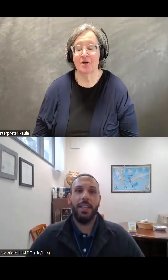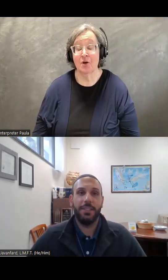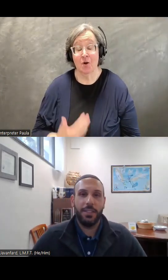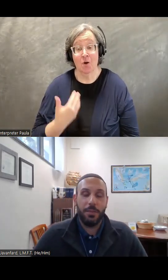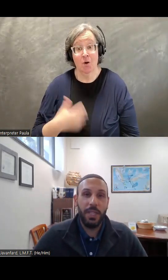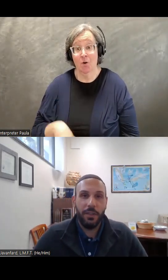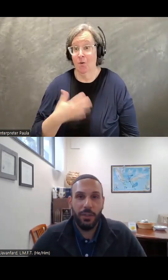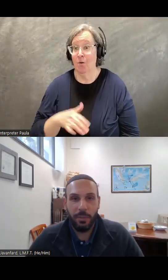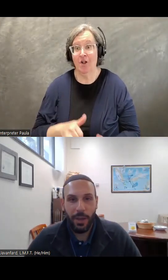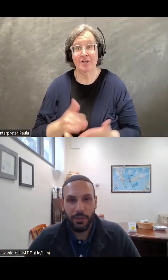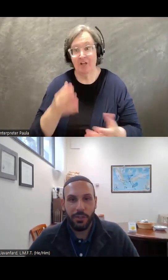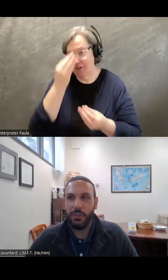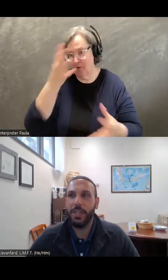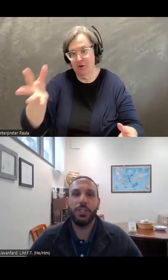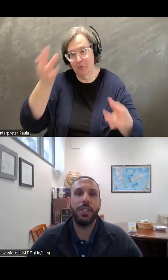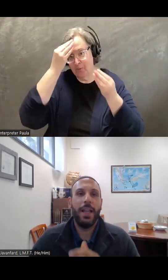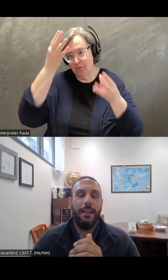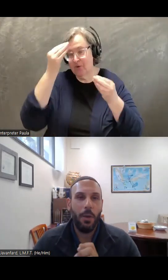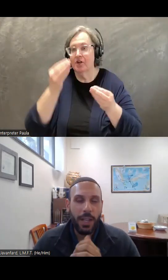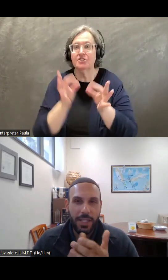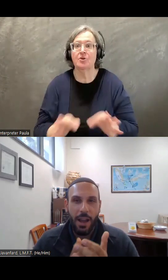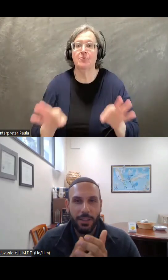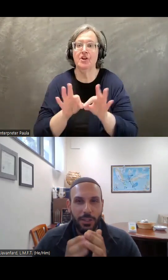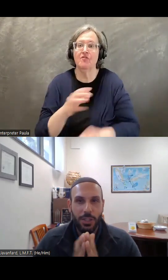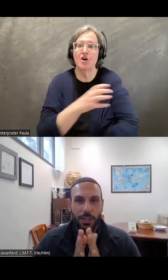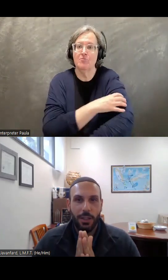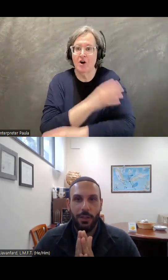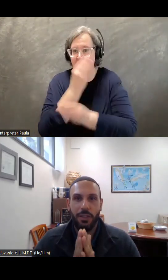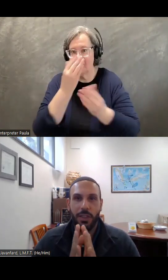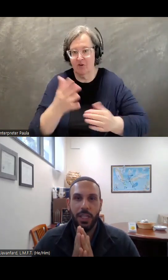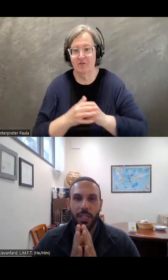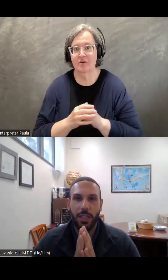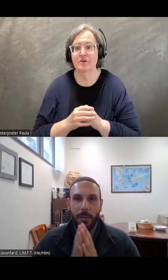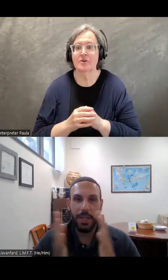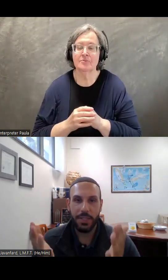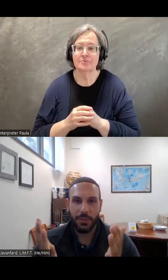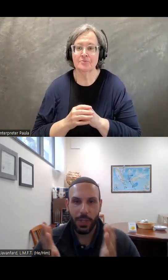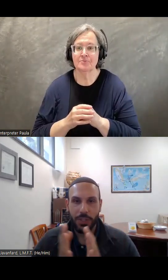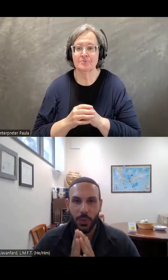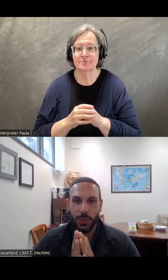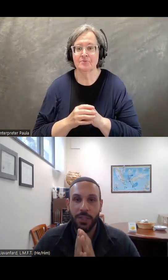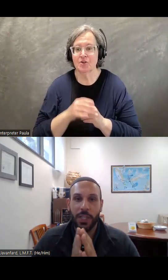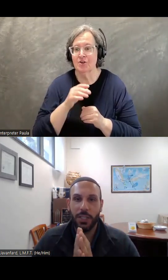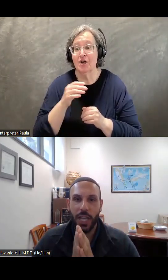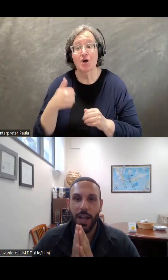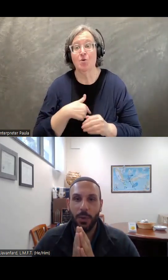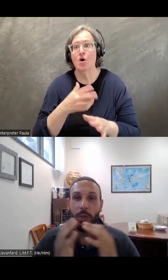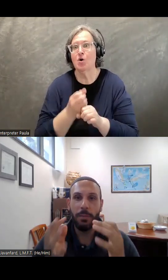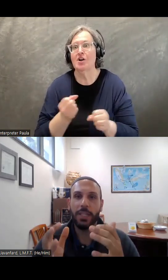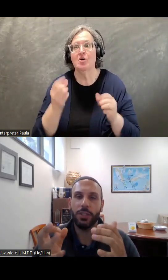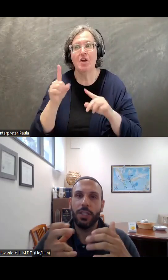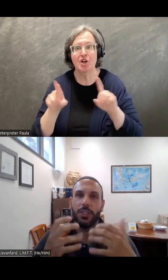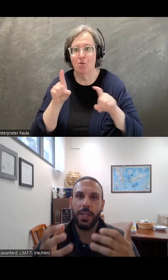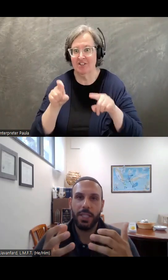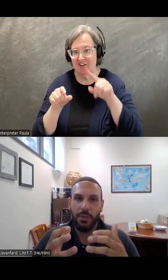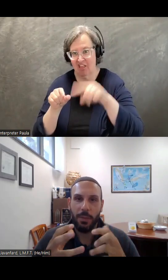in and such meaningful and powerful information. I want to acknowledge the abundance of questions we're receiving in the chat. We will make